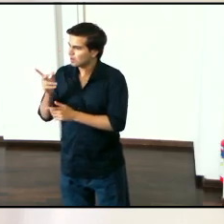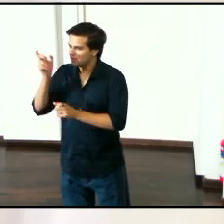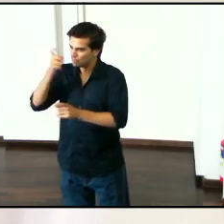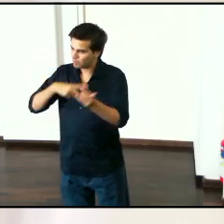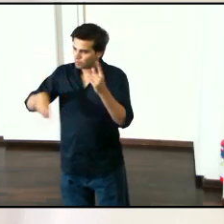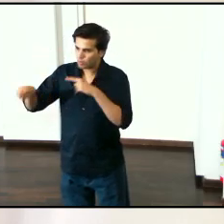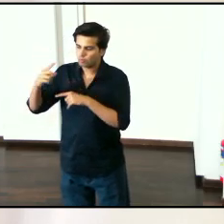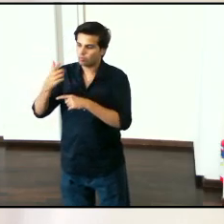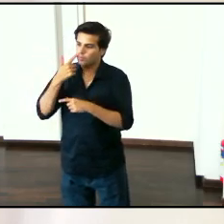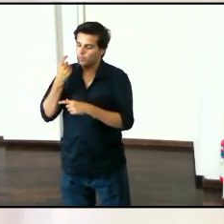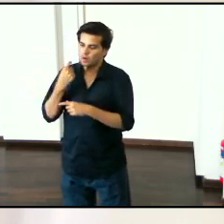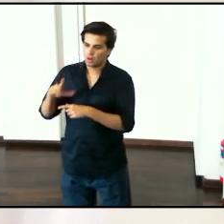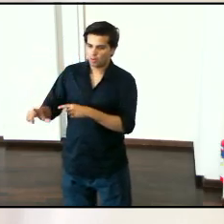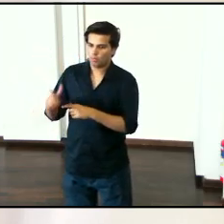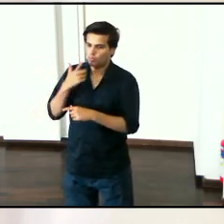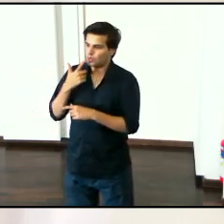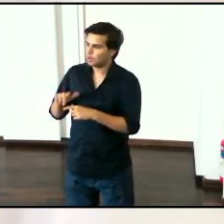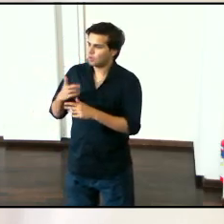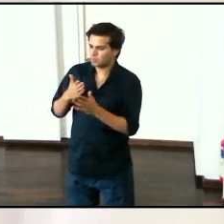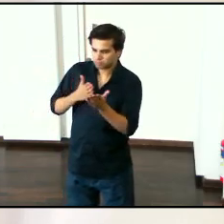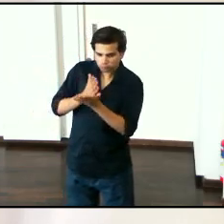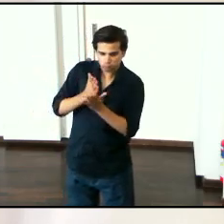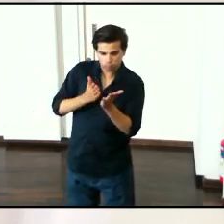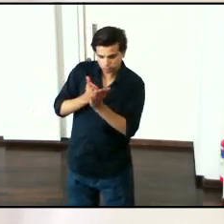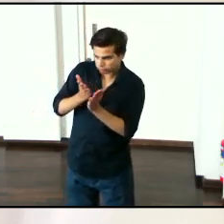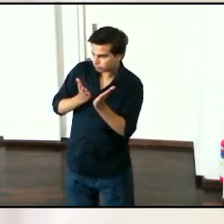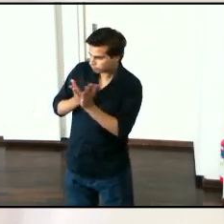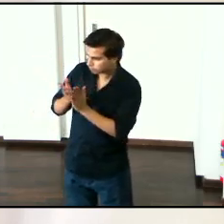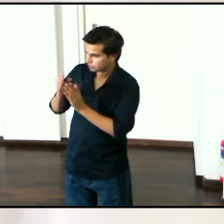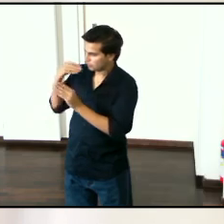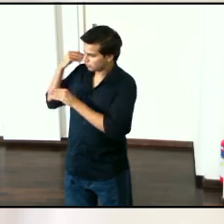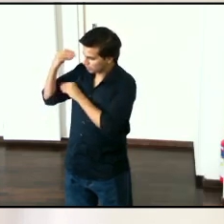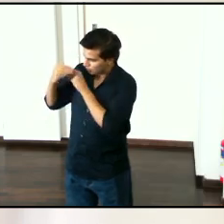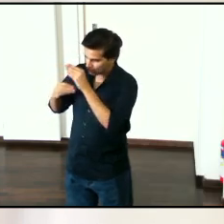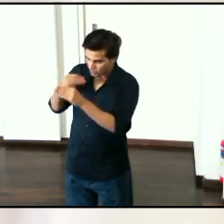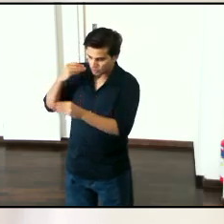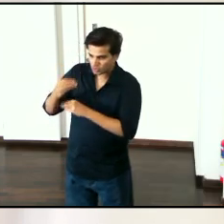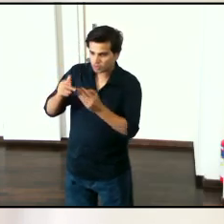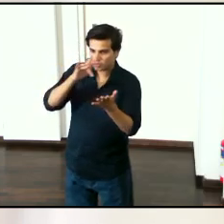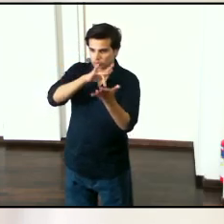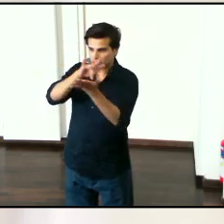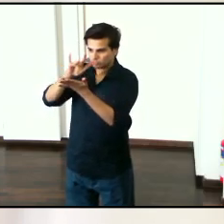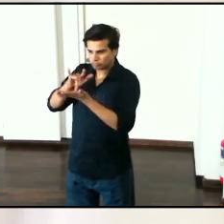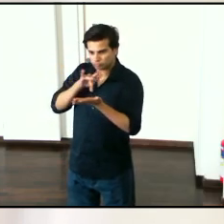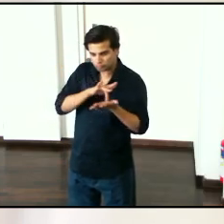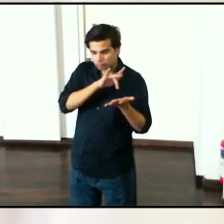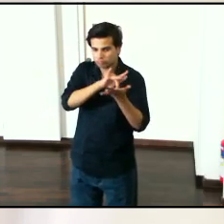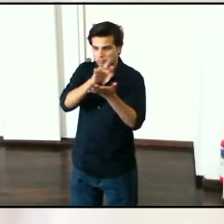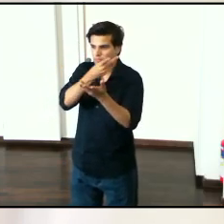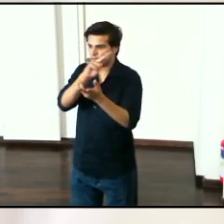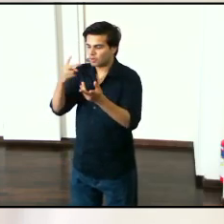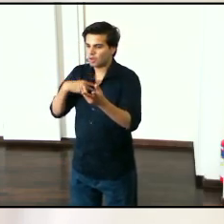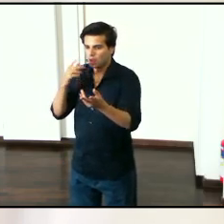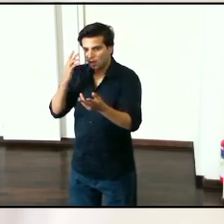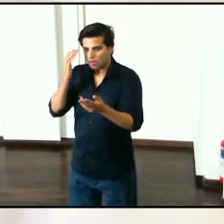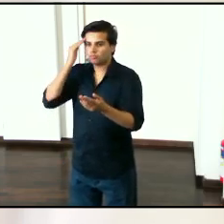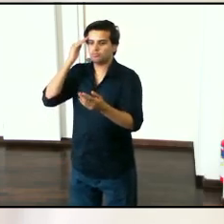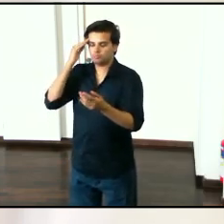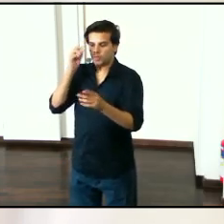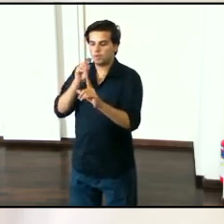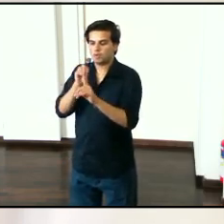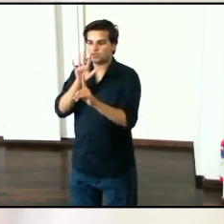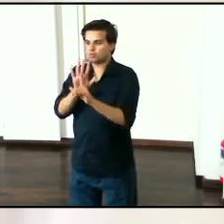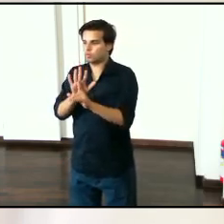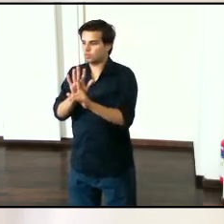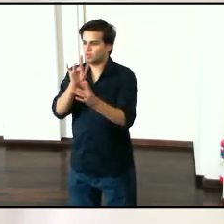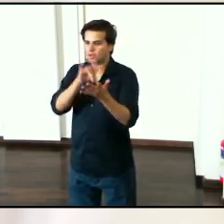people of different walks of life, different generations, different parts of the country, to at least get an exposure to some of